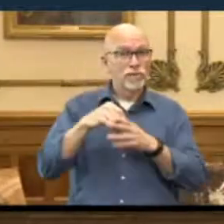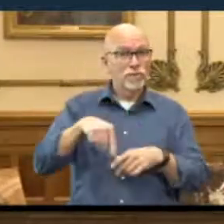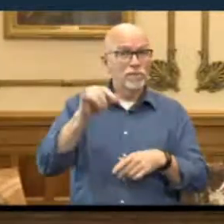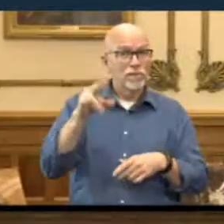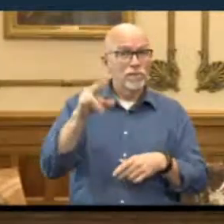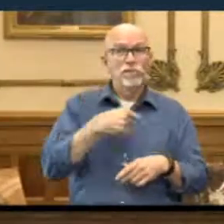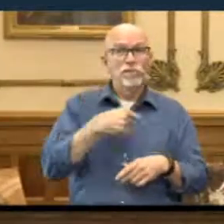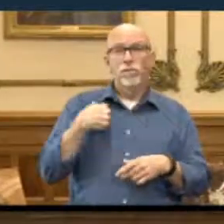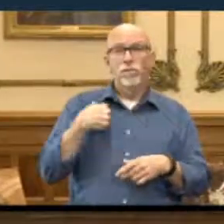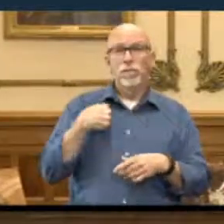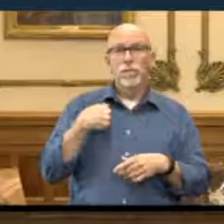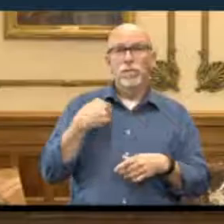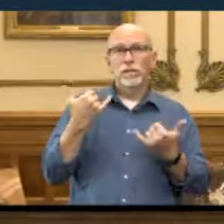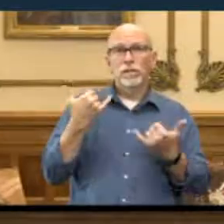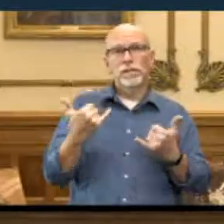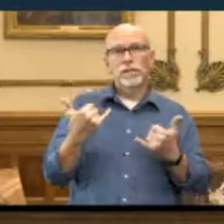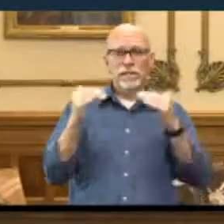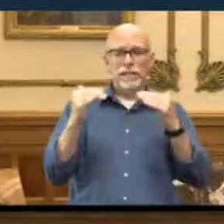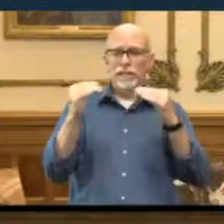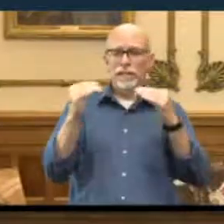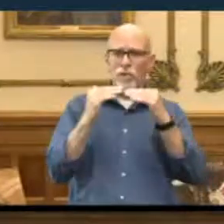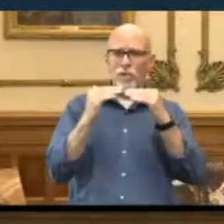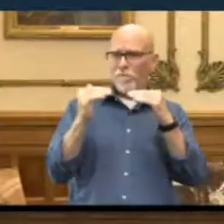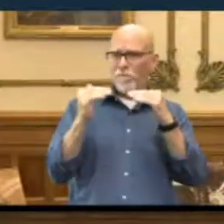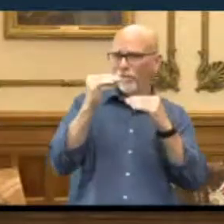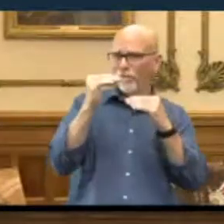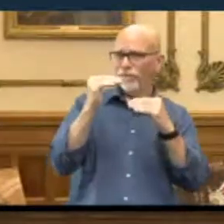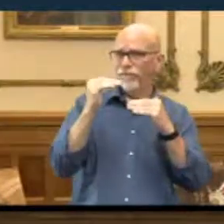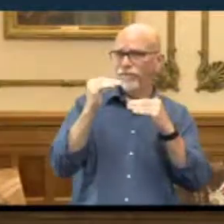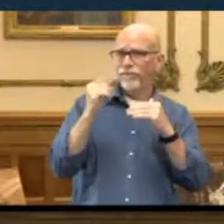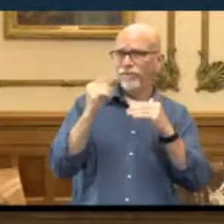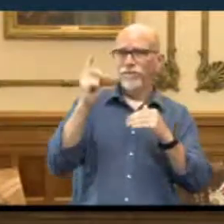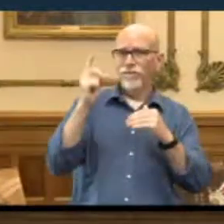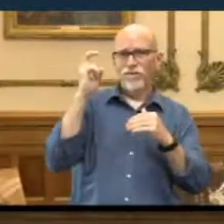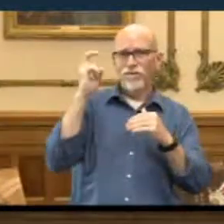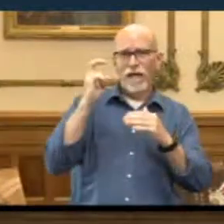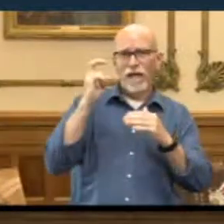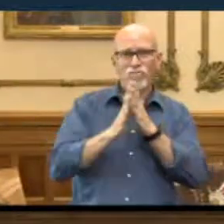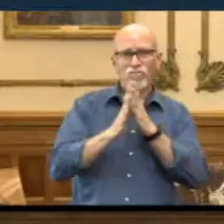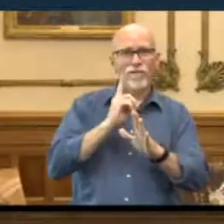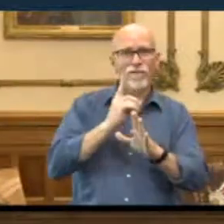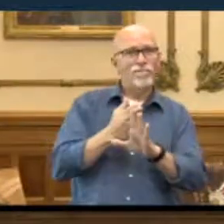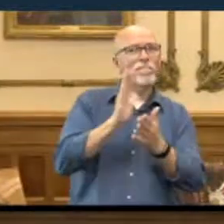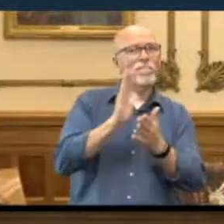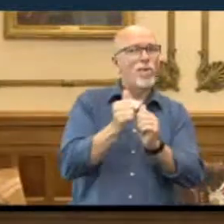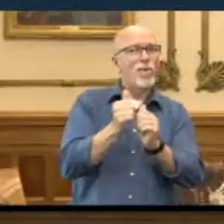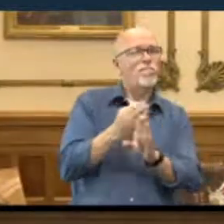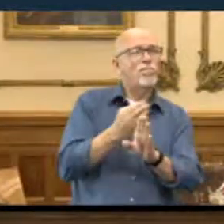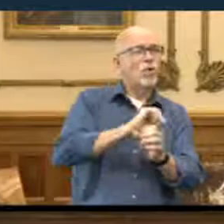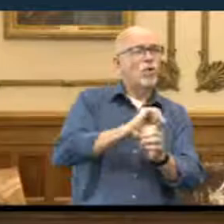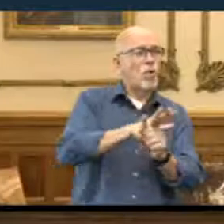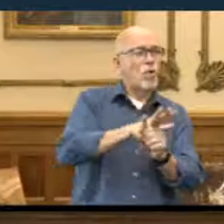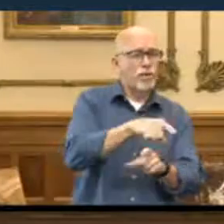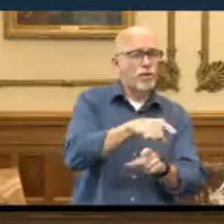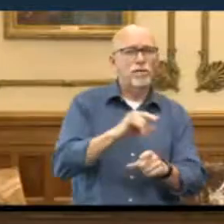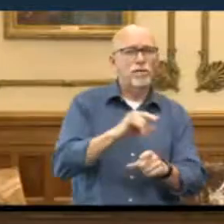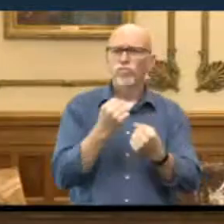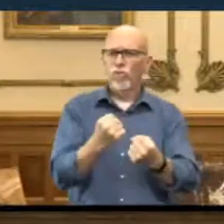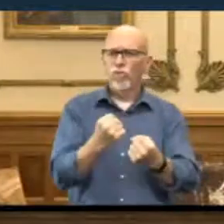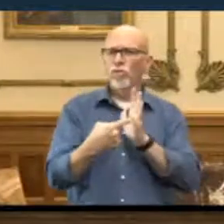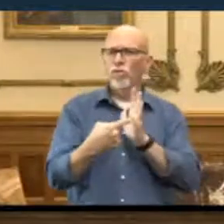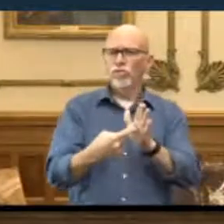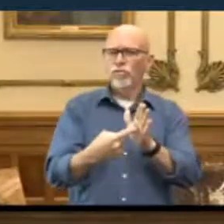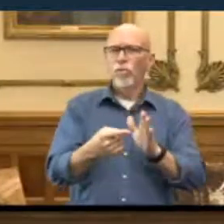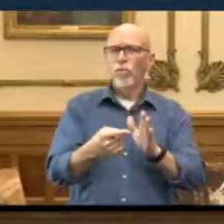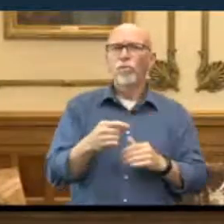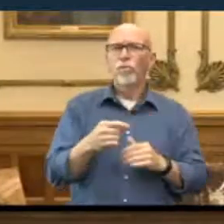actually at or slightly above freight traffic pre-COVID levels, which is a very strong indicator based off